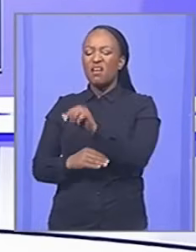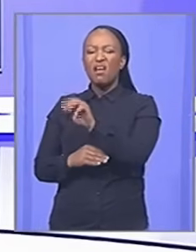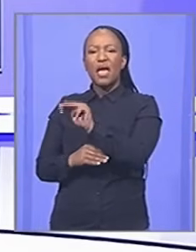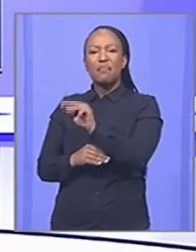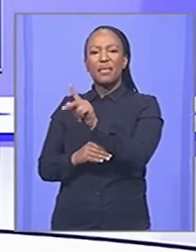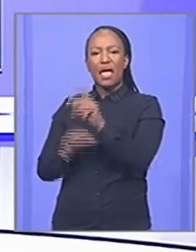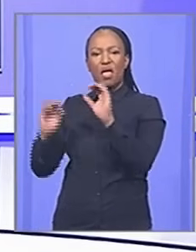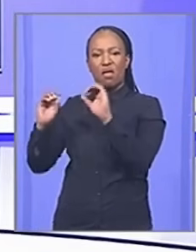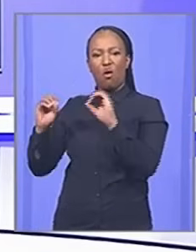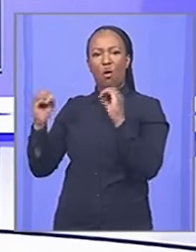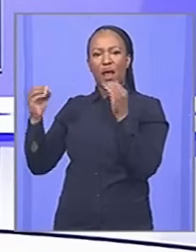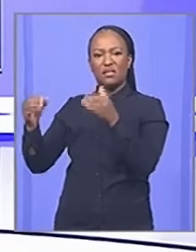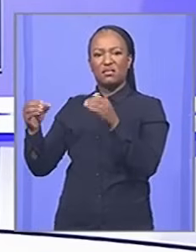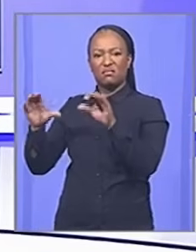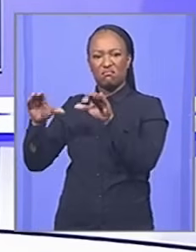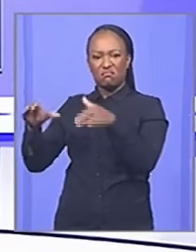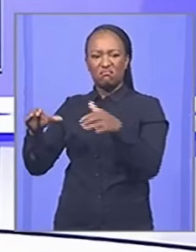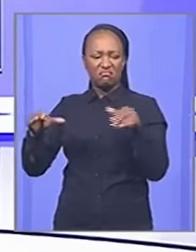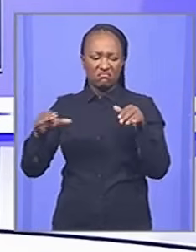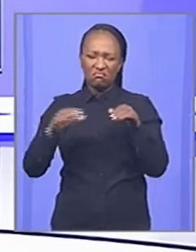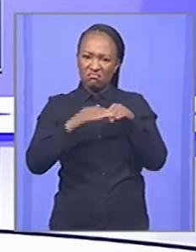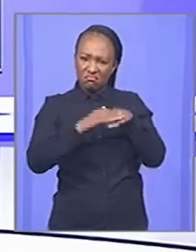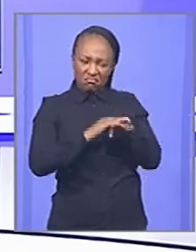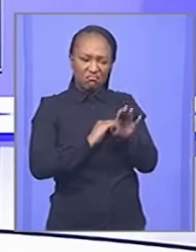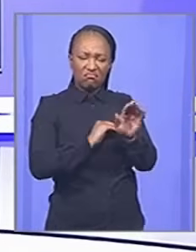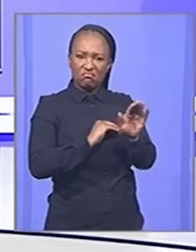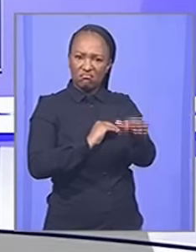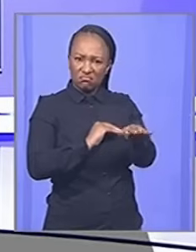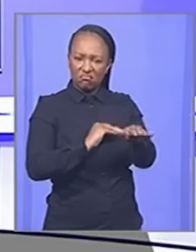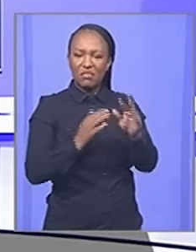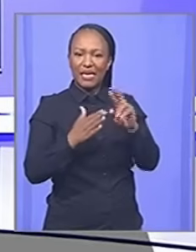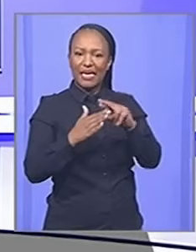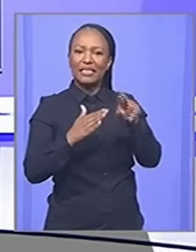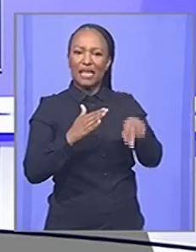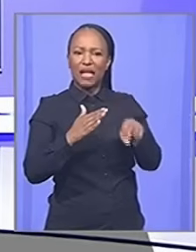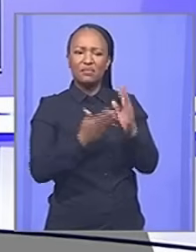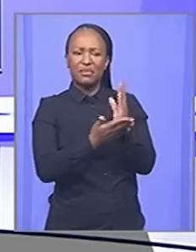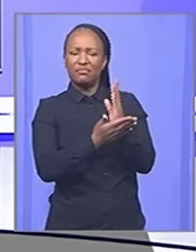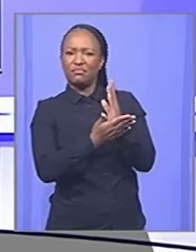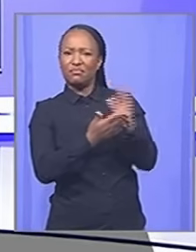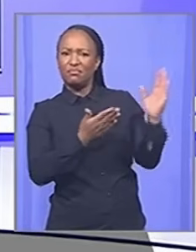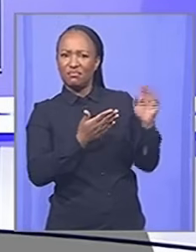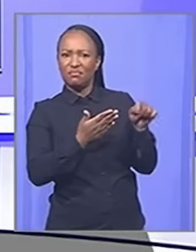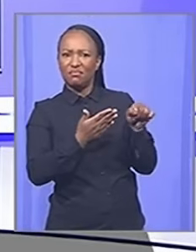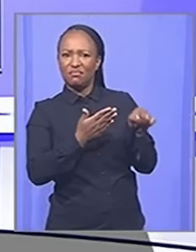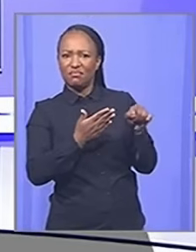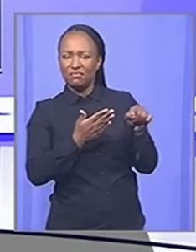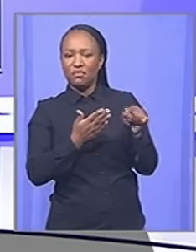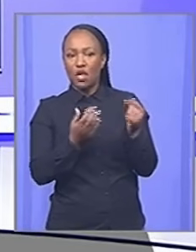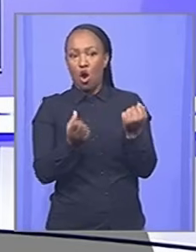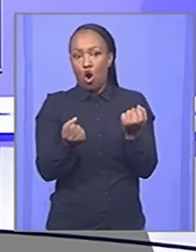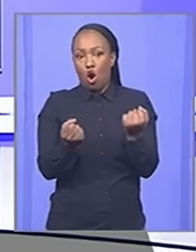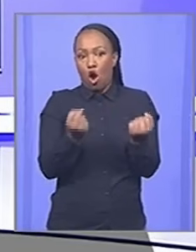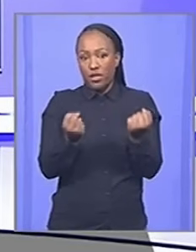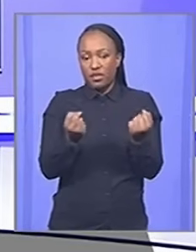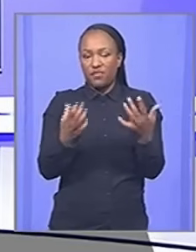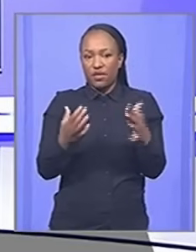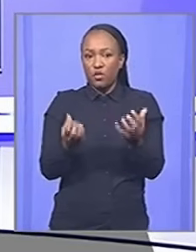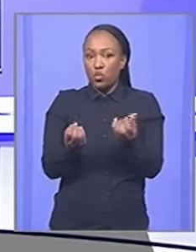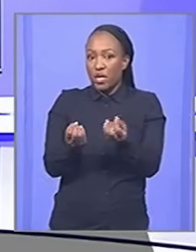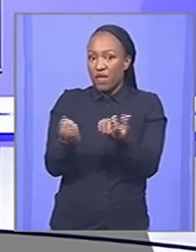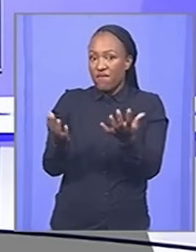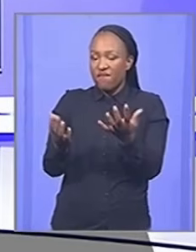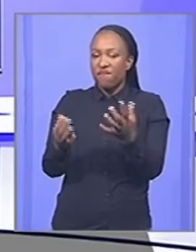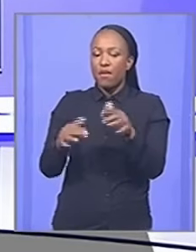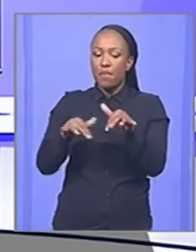wa go phaela dikgetho tša lenyaga bjalo ka tšeo di sego molaong. Kgorotsheko ye ya go ekgetha e file bao ba amegago go fihla ka labobedi la